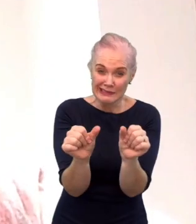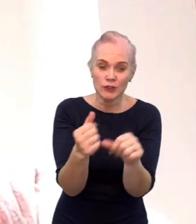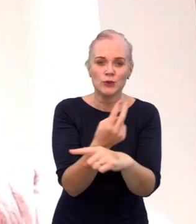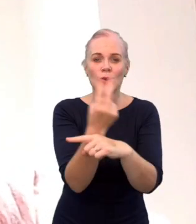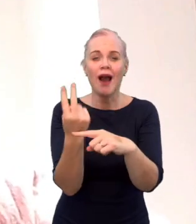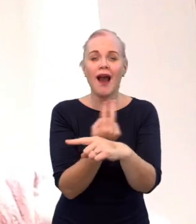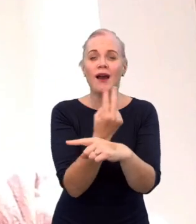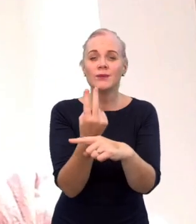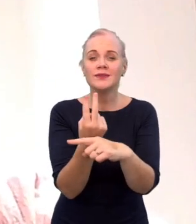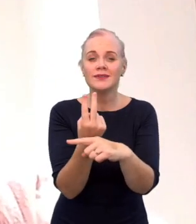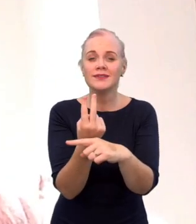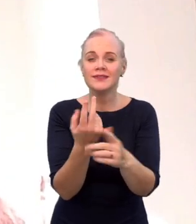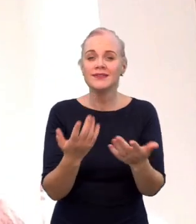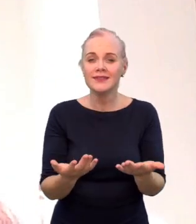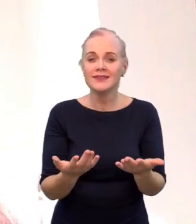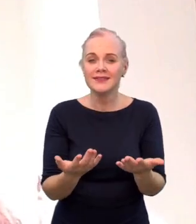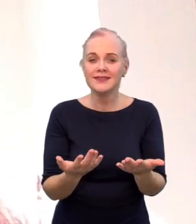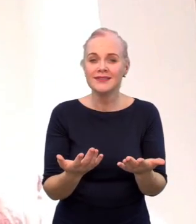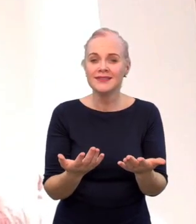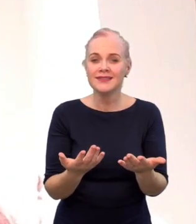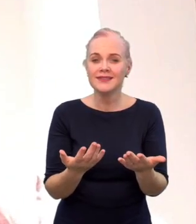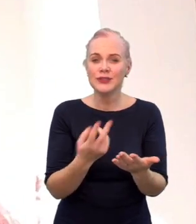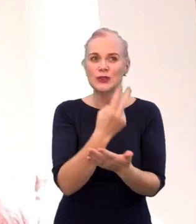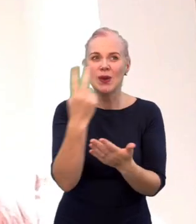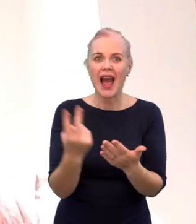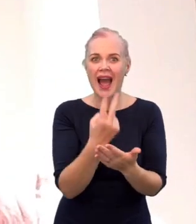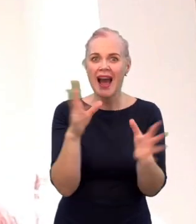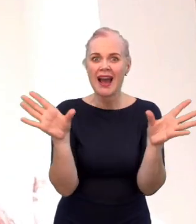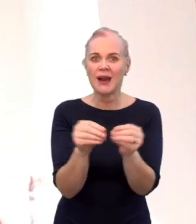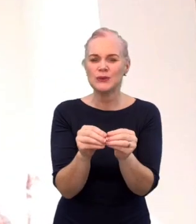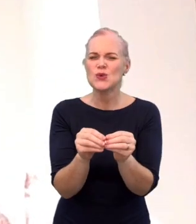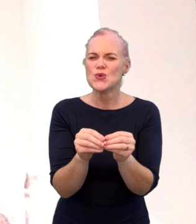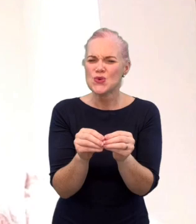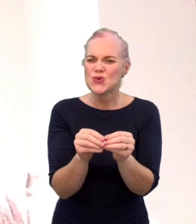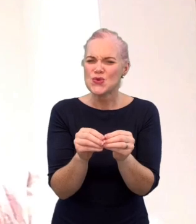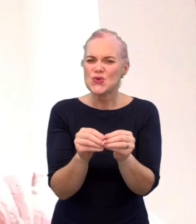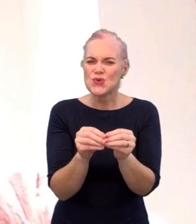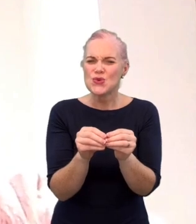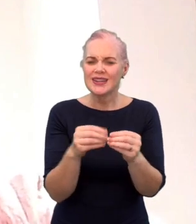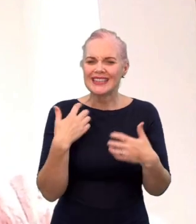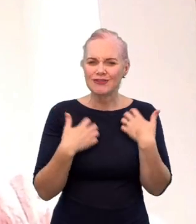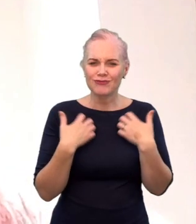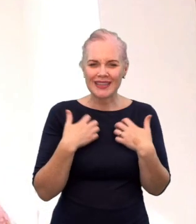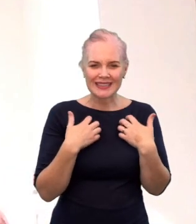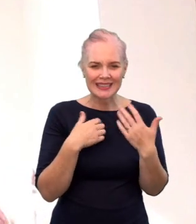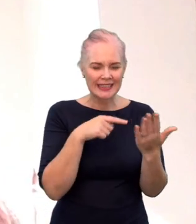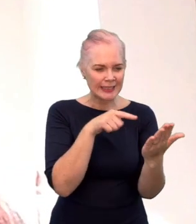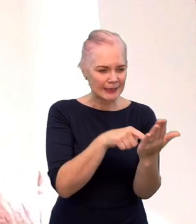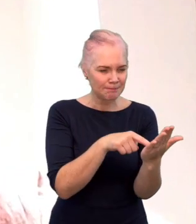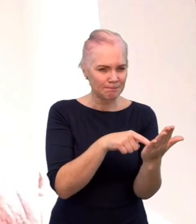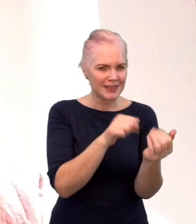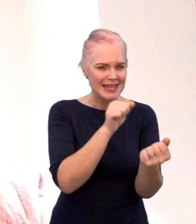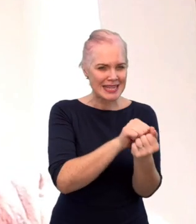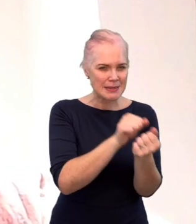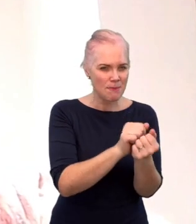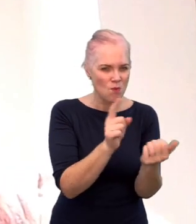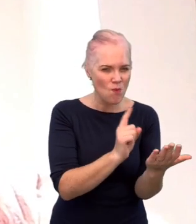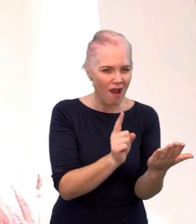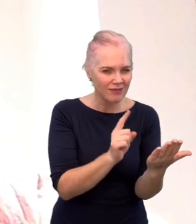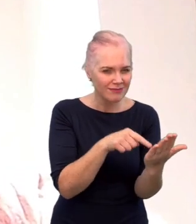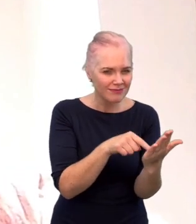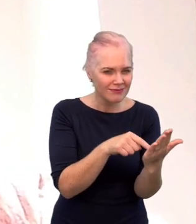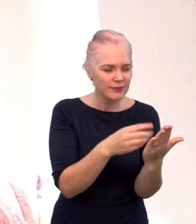kind of condense it into, okay, so what's the best 2 hours? What's the 2 hour version? So it's been interesting finding, like, well,